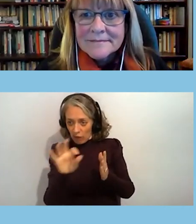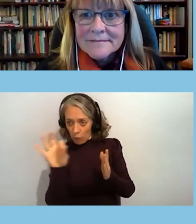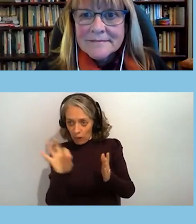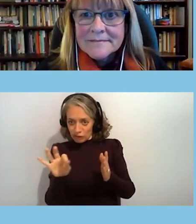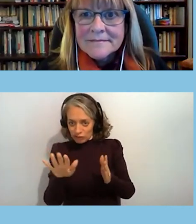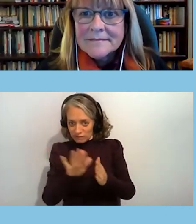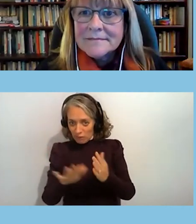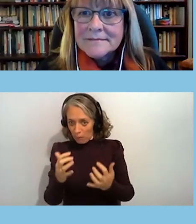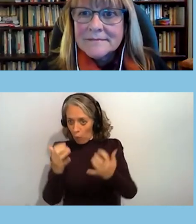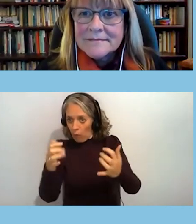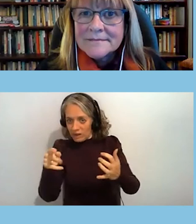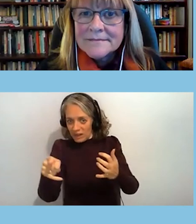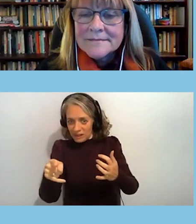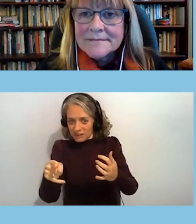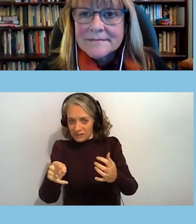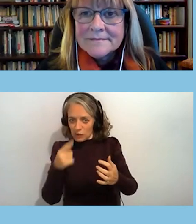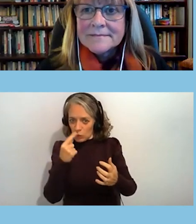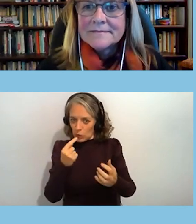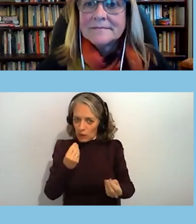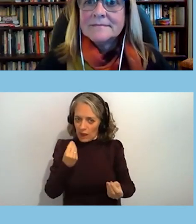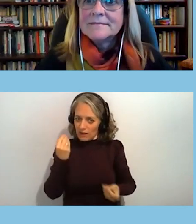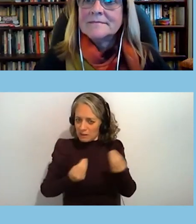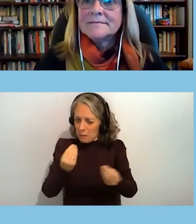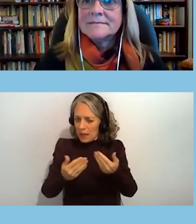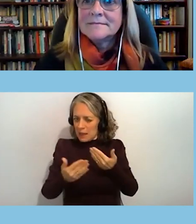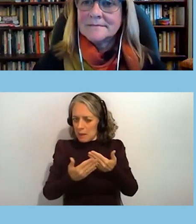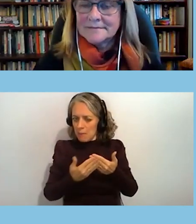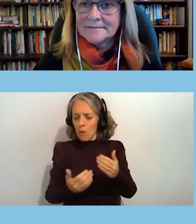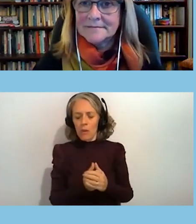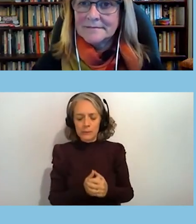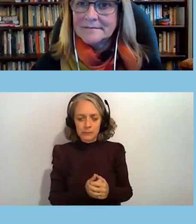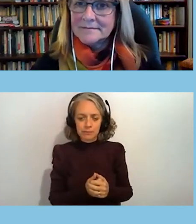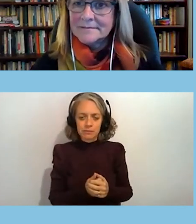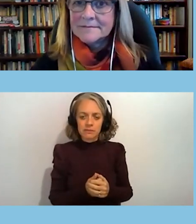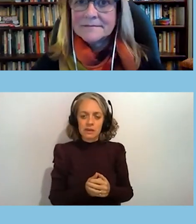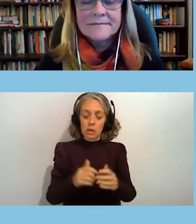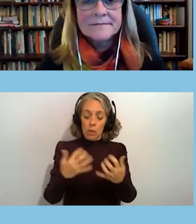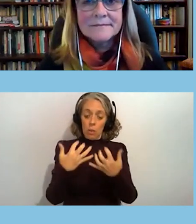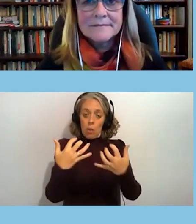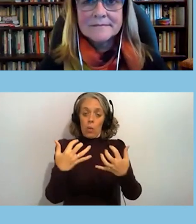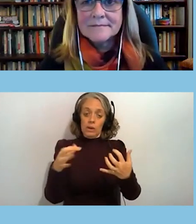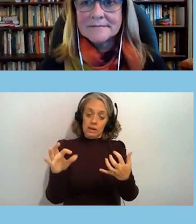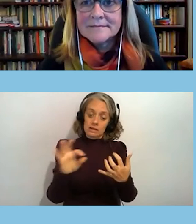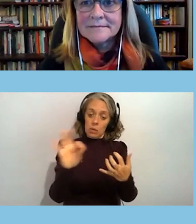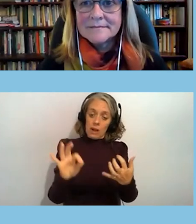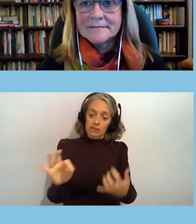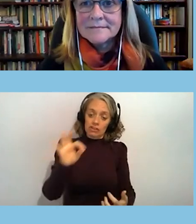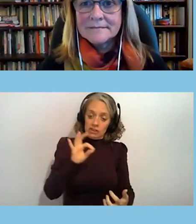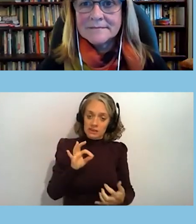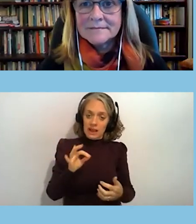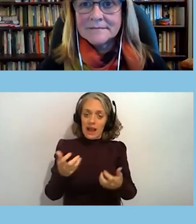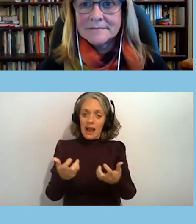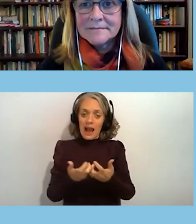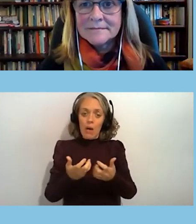of illuminate that process for us even a little bit more. So the question from the audience asked, how do